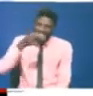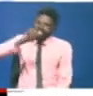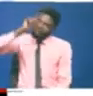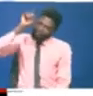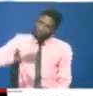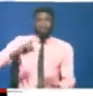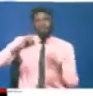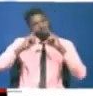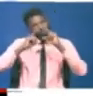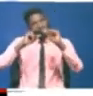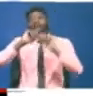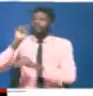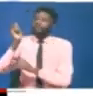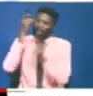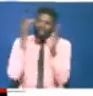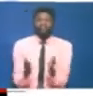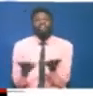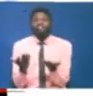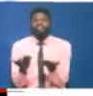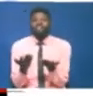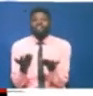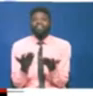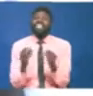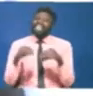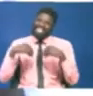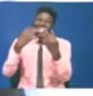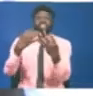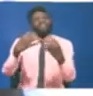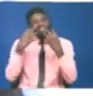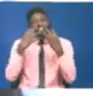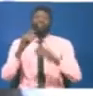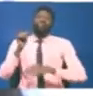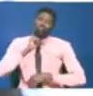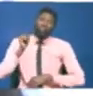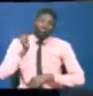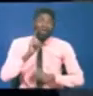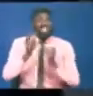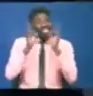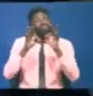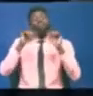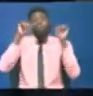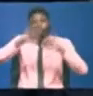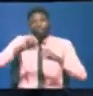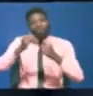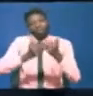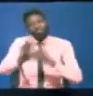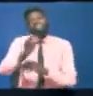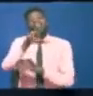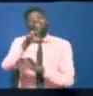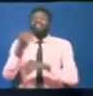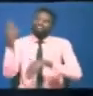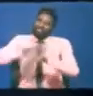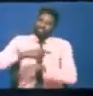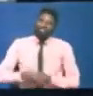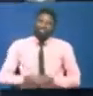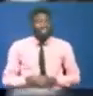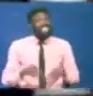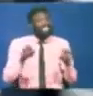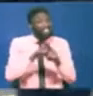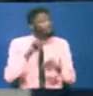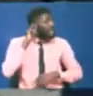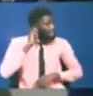Kenyans, give a press briefing every, if possible, for the next 30 days. Meanwhile, the Kipsigis Council of